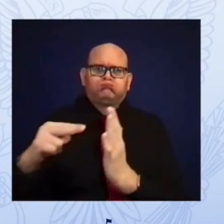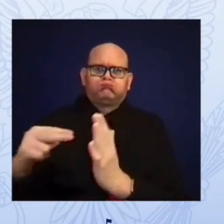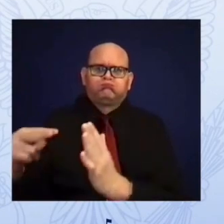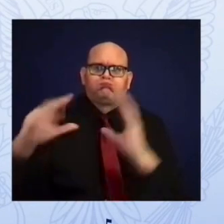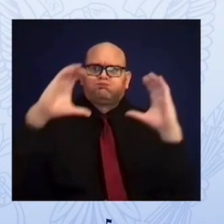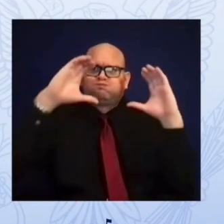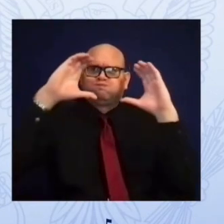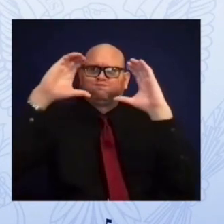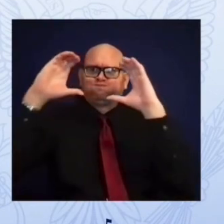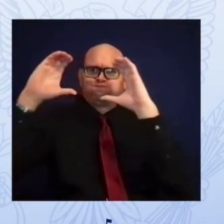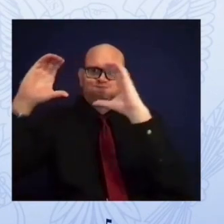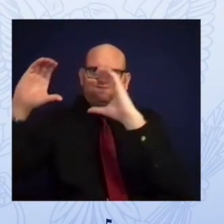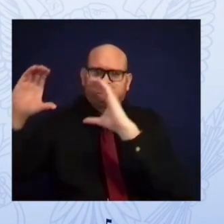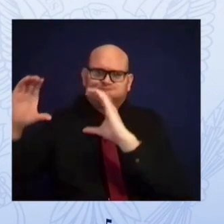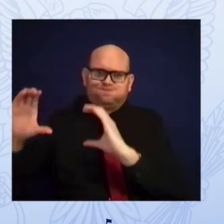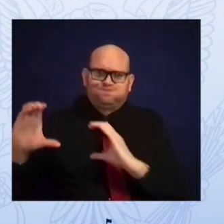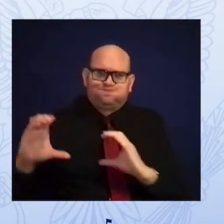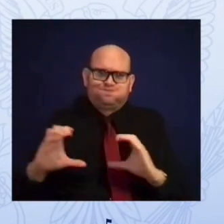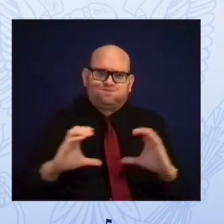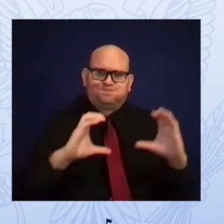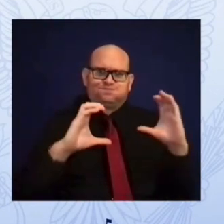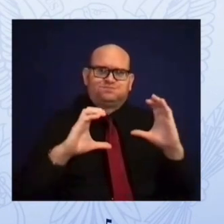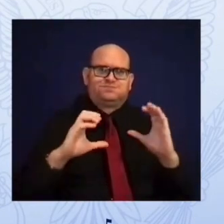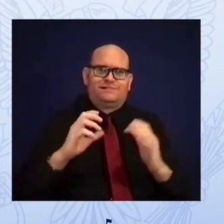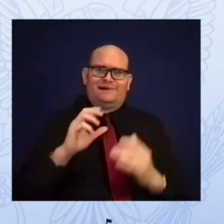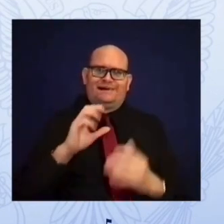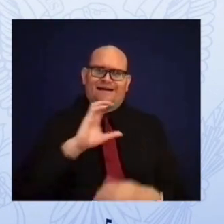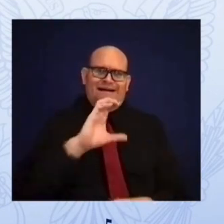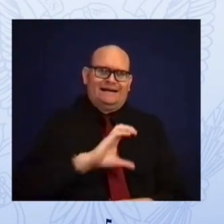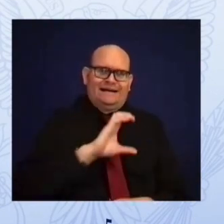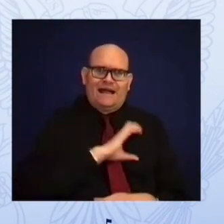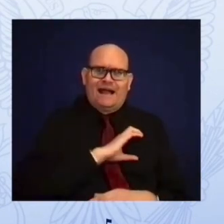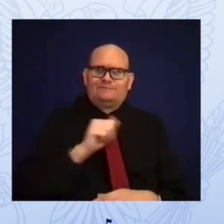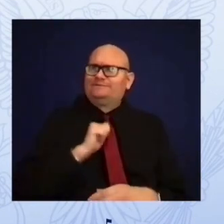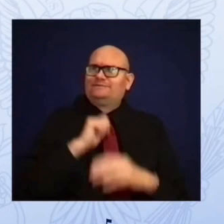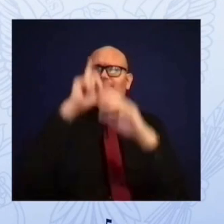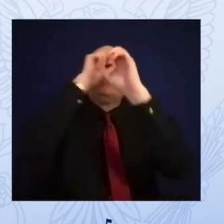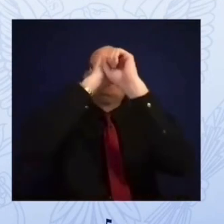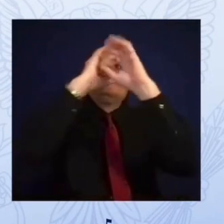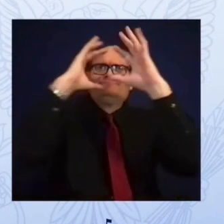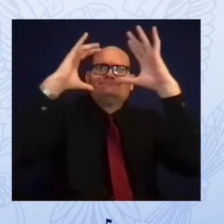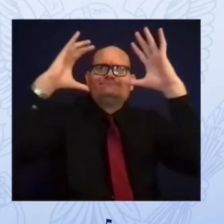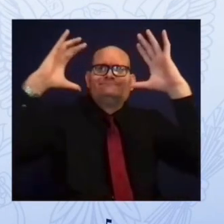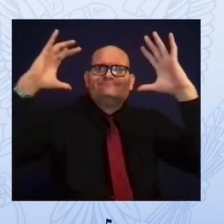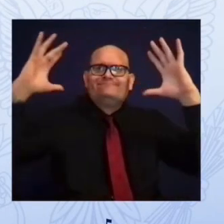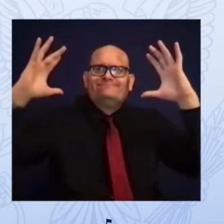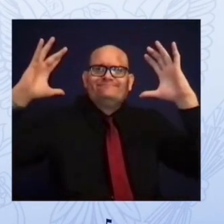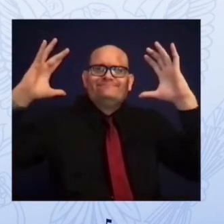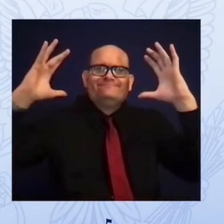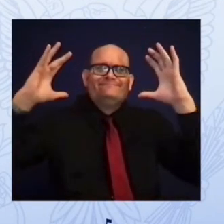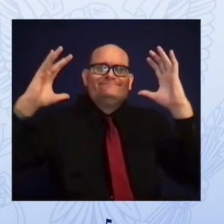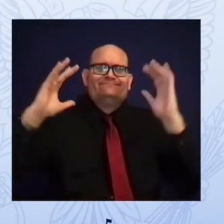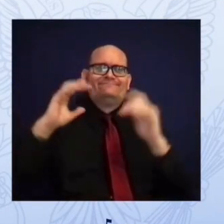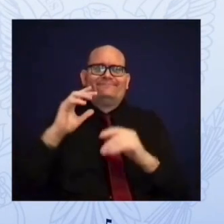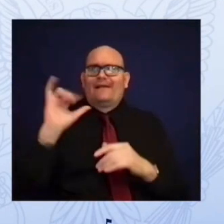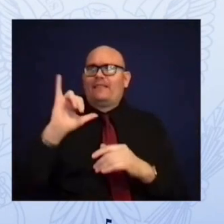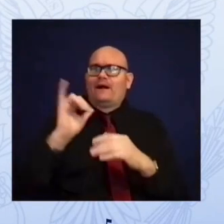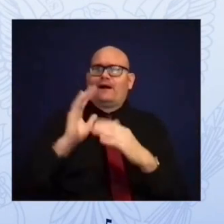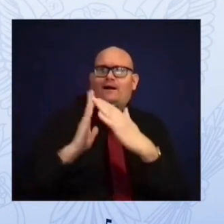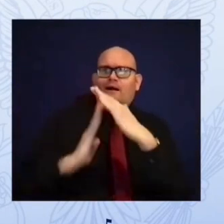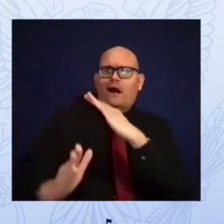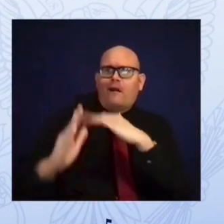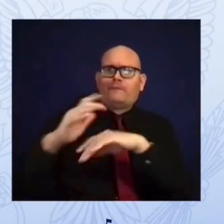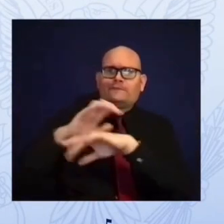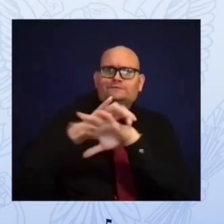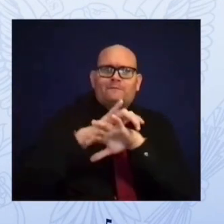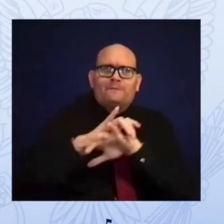felt so real to me. A humble spider writing out some pig on her barn door. A